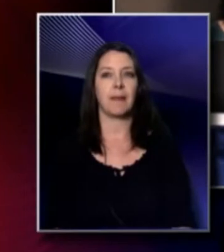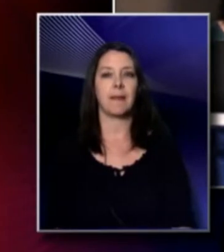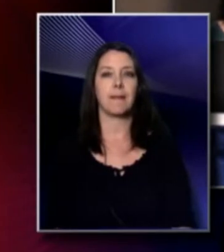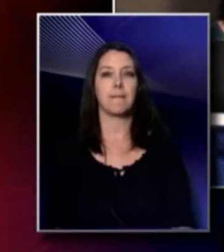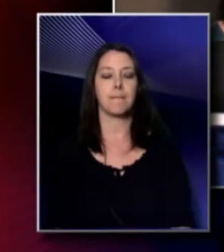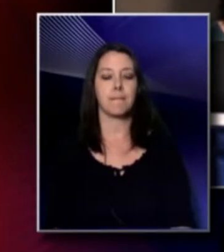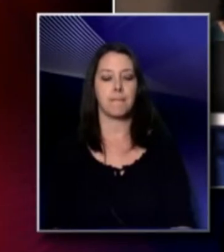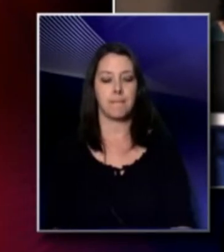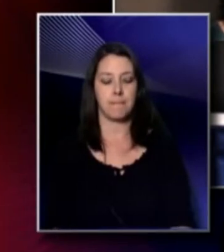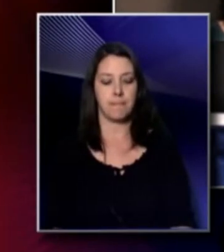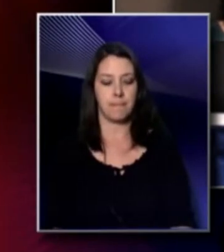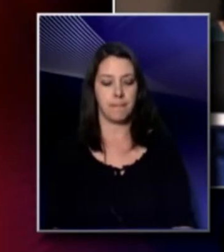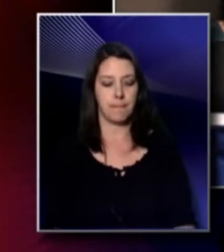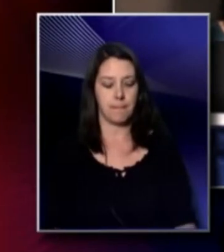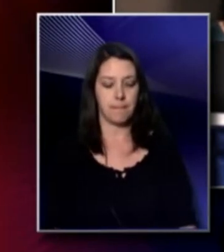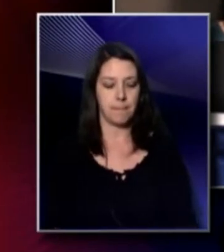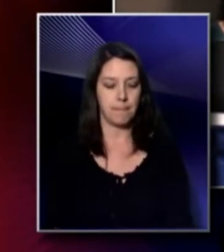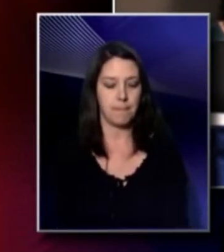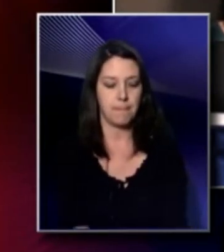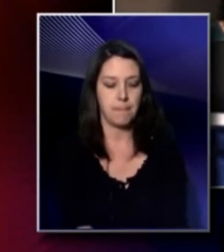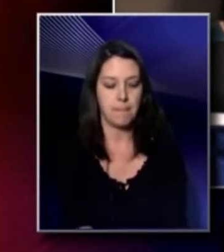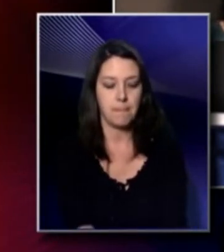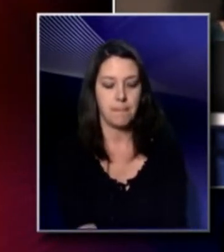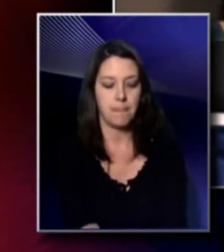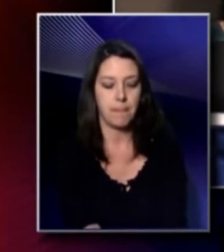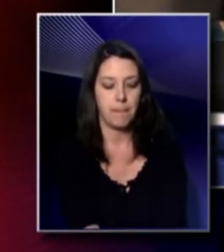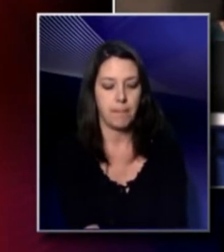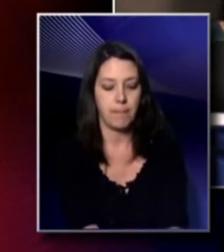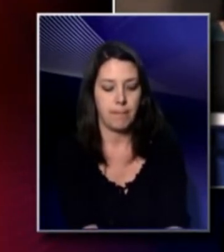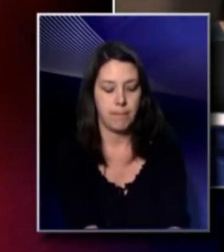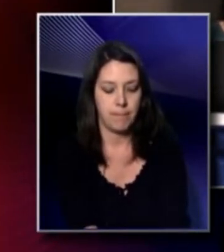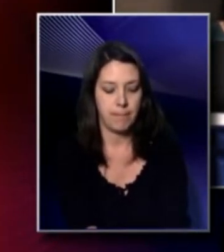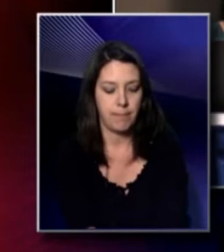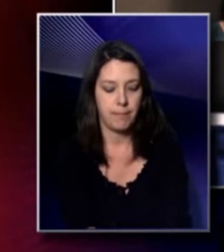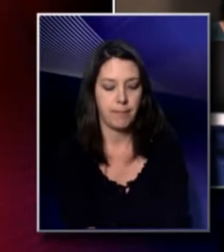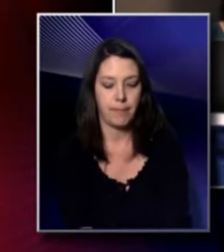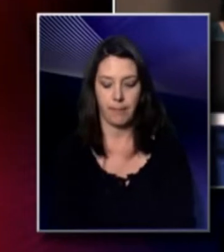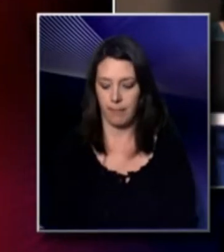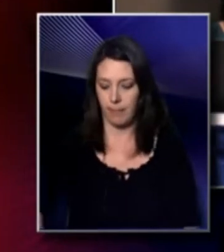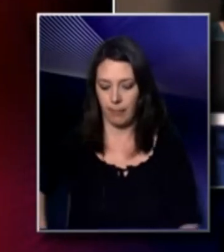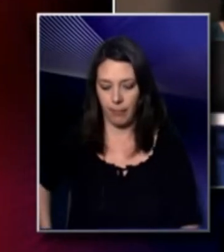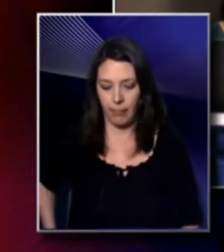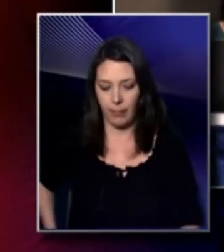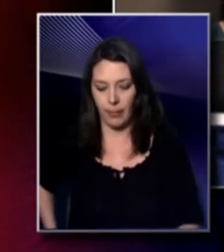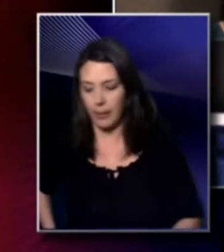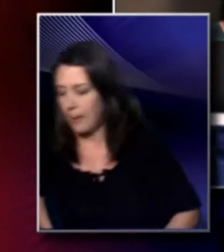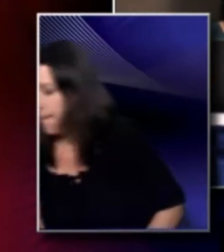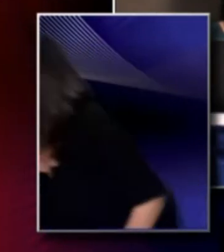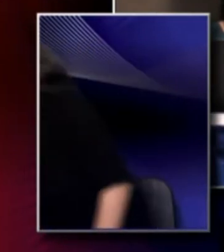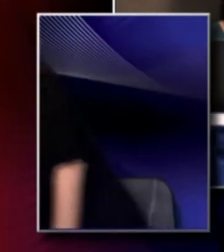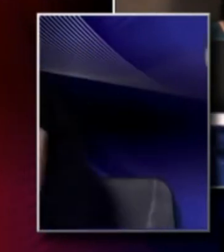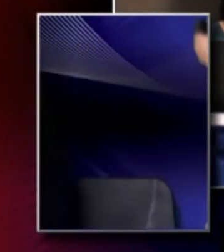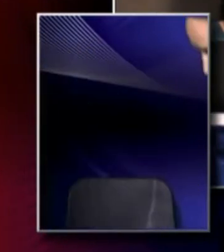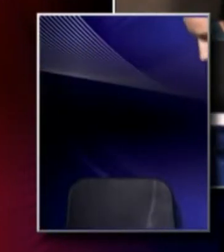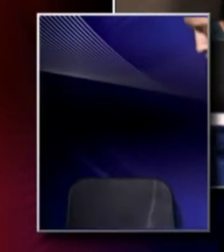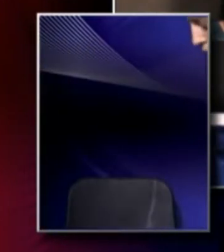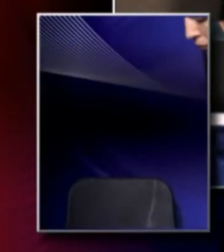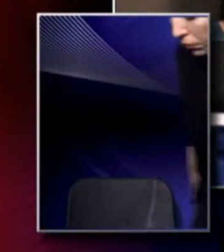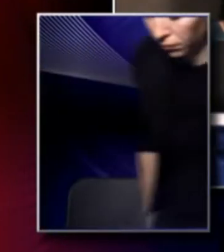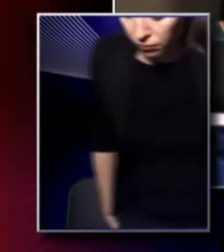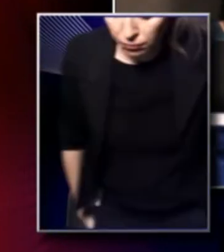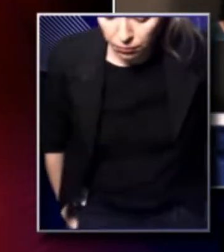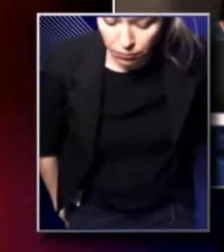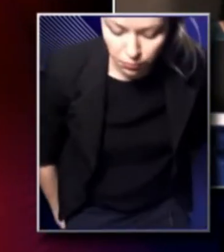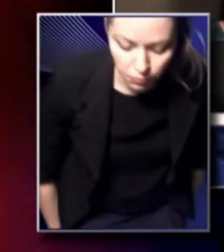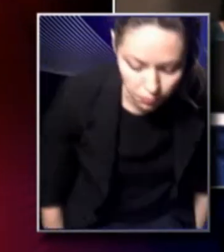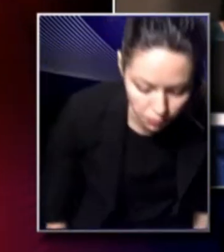We continue to do the advocacy, the networking with the state legislators. We were able to